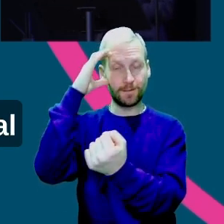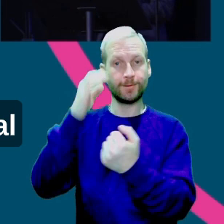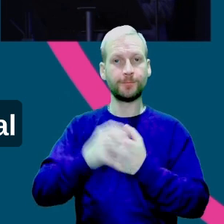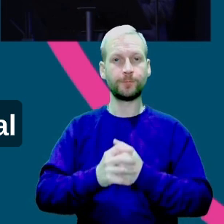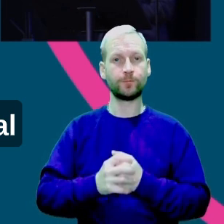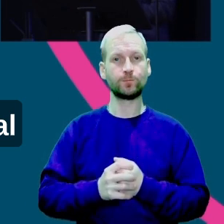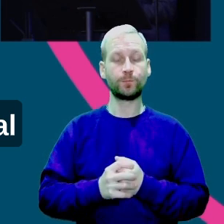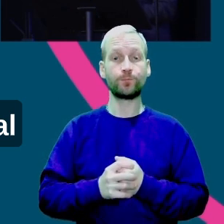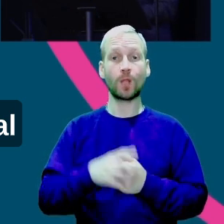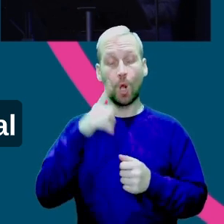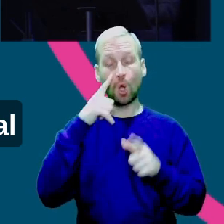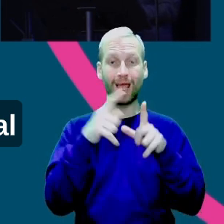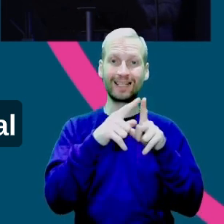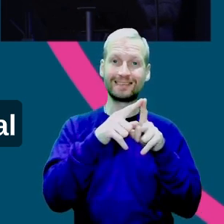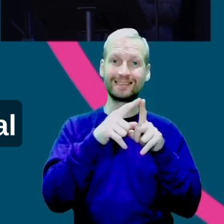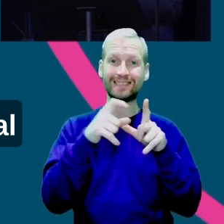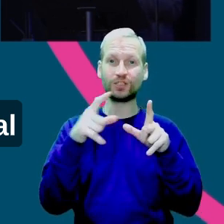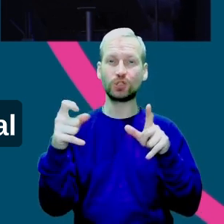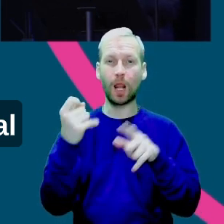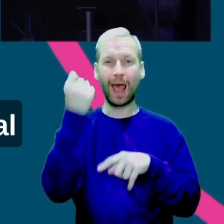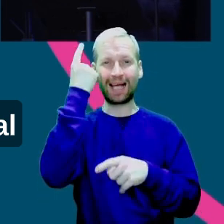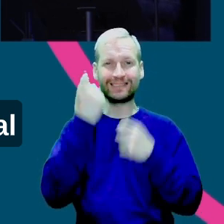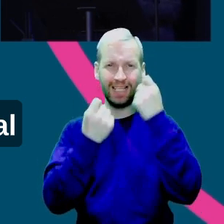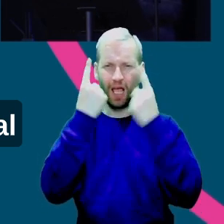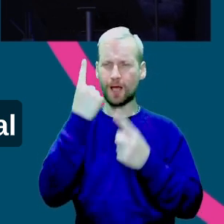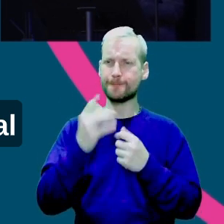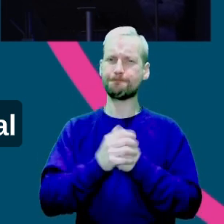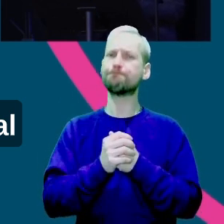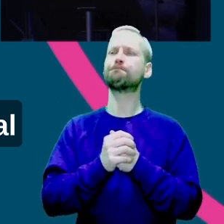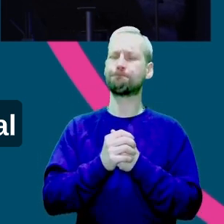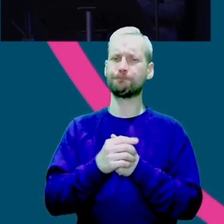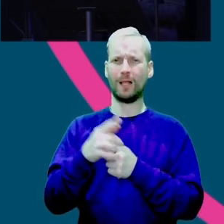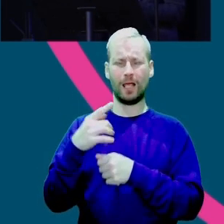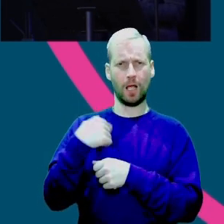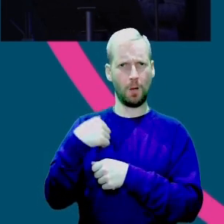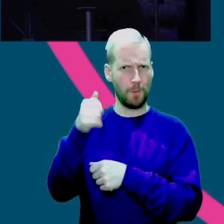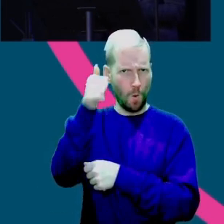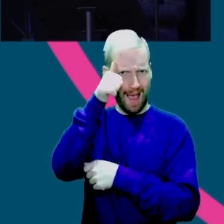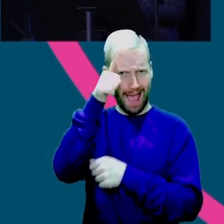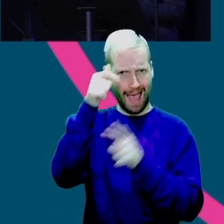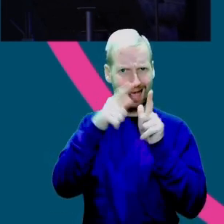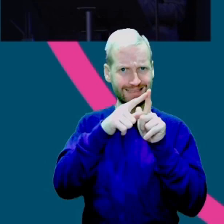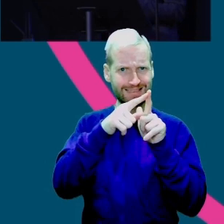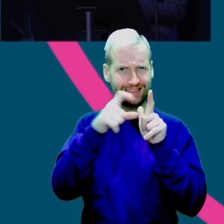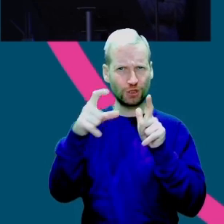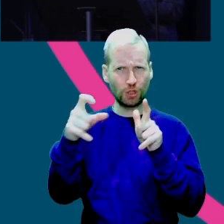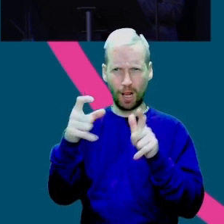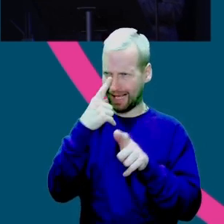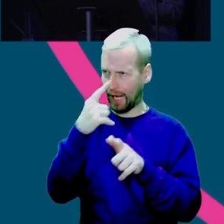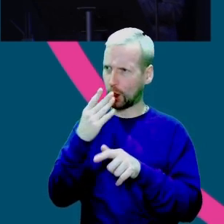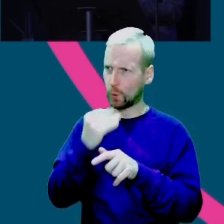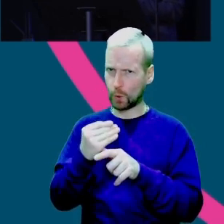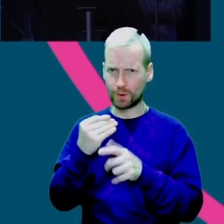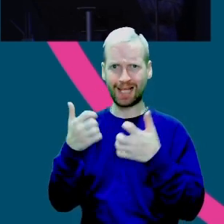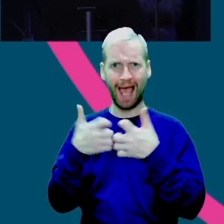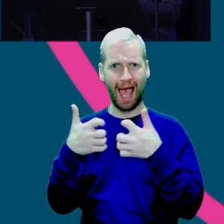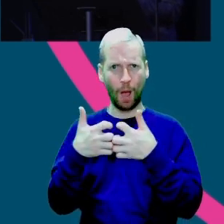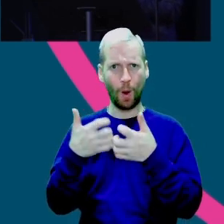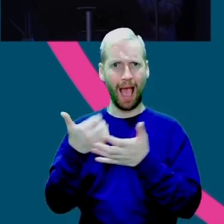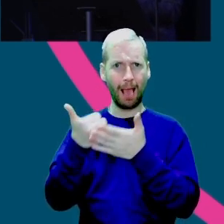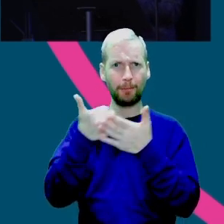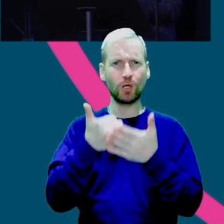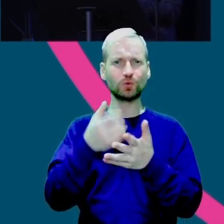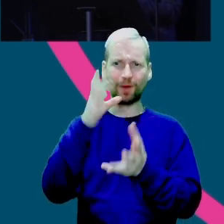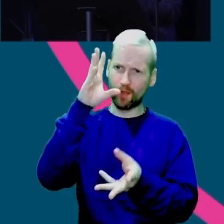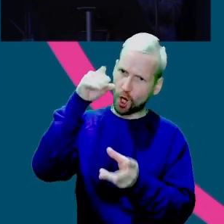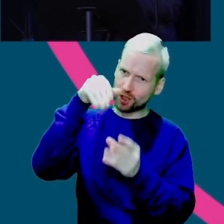at digital solutions and what digital advancements can bring to this ward and how they can help us with the concept